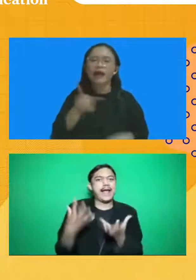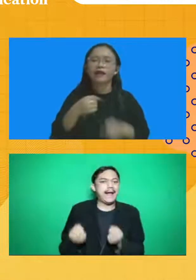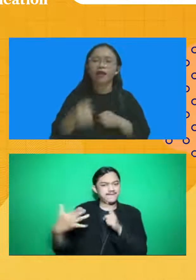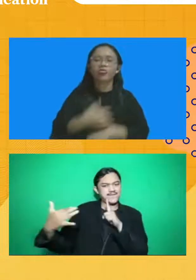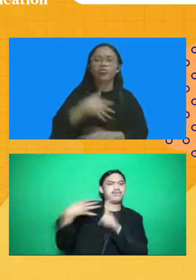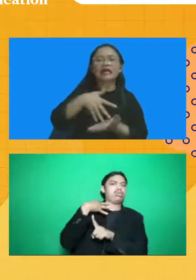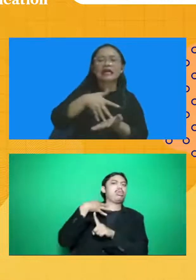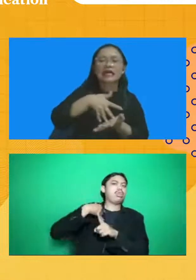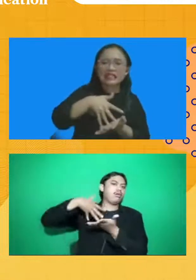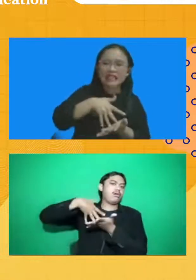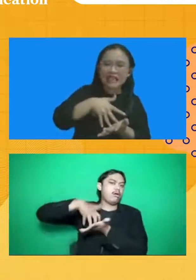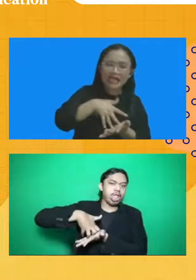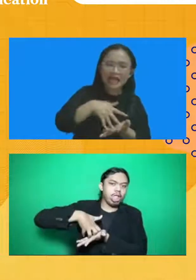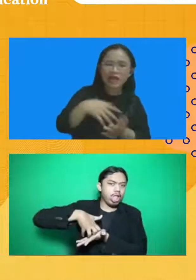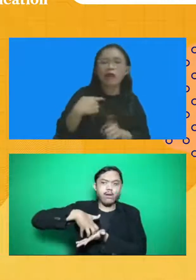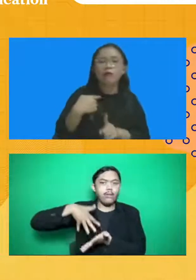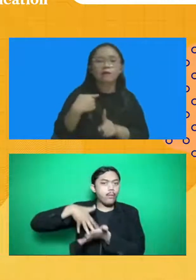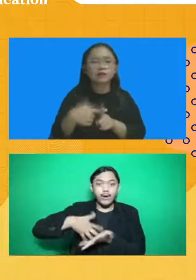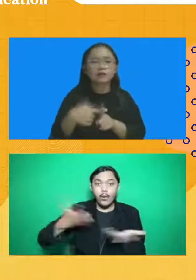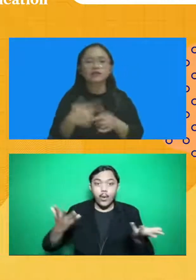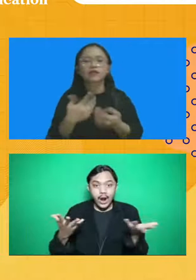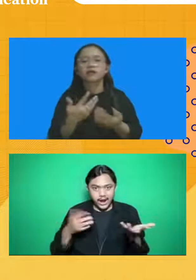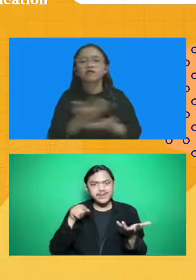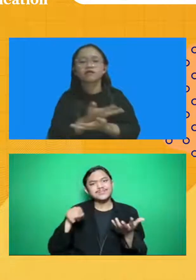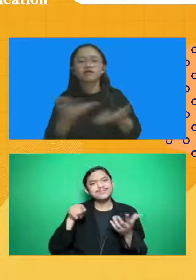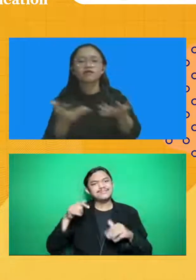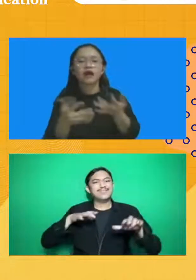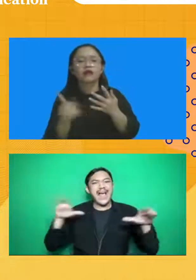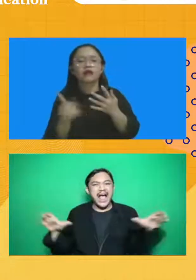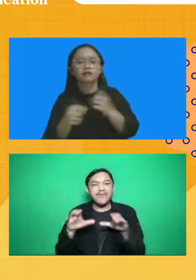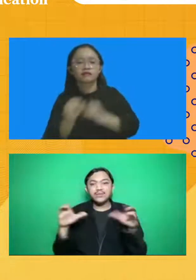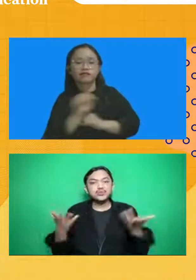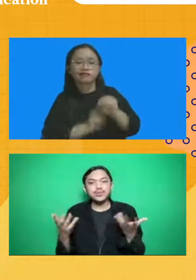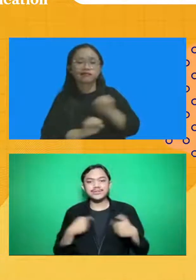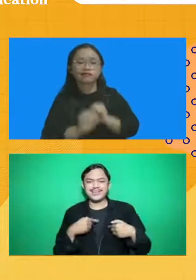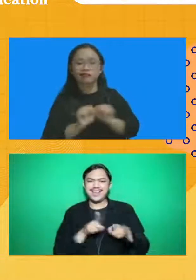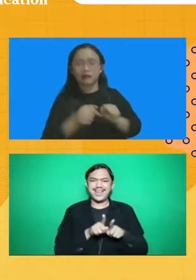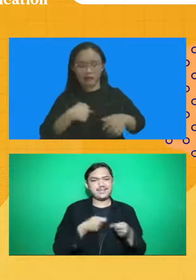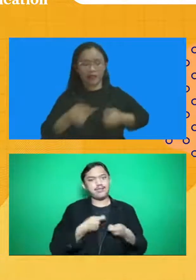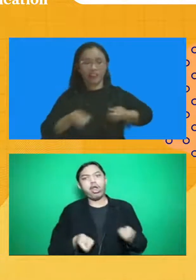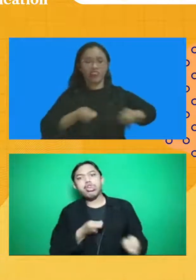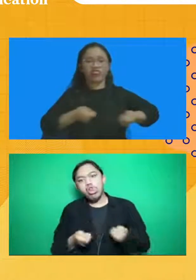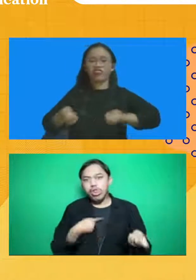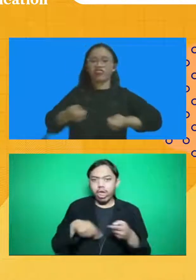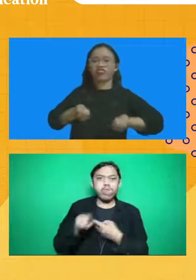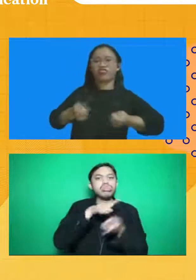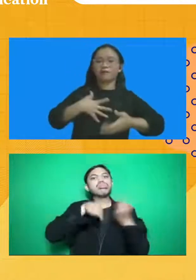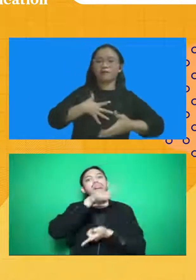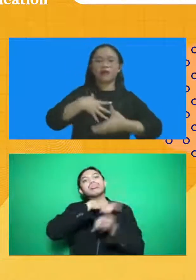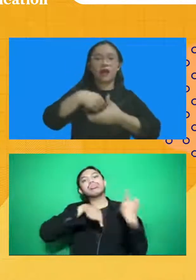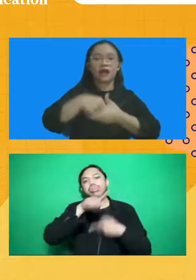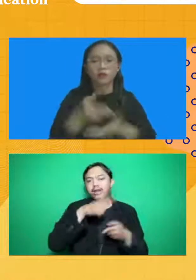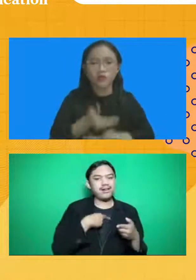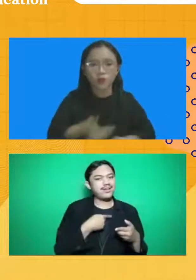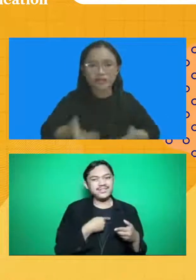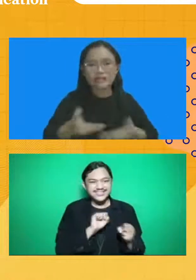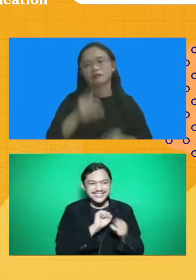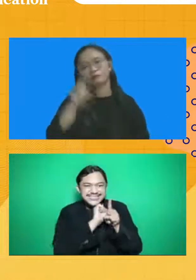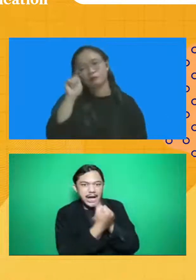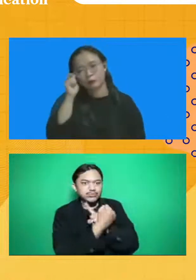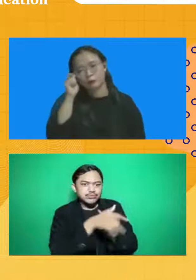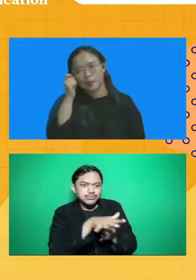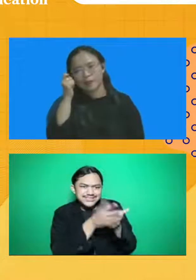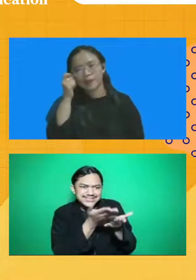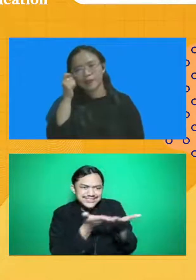vulnerability and lack of control over their participation in society. So, the use of technology comes naturally to youth who